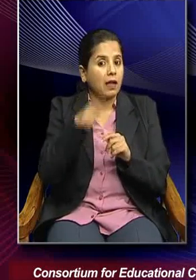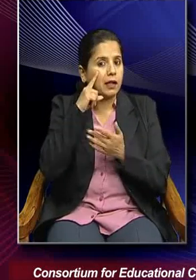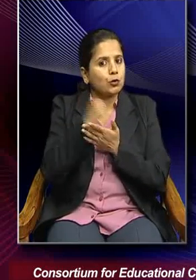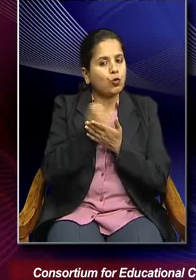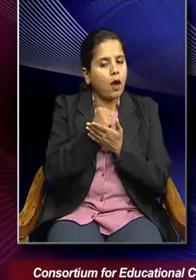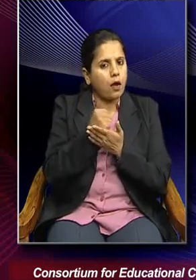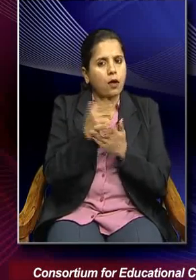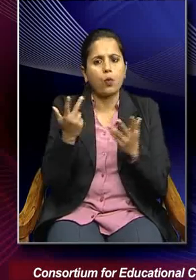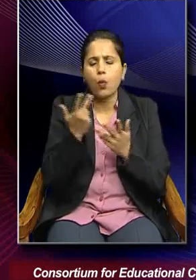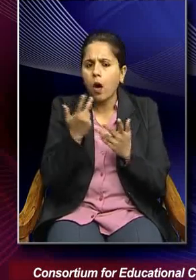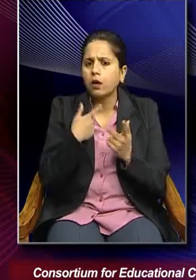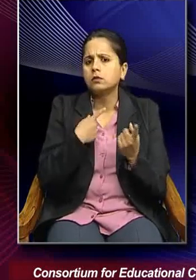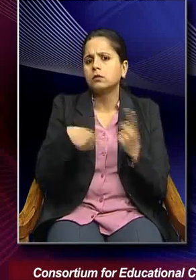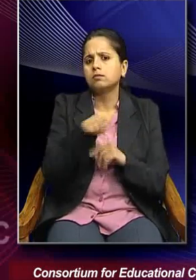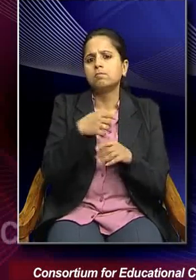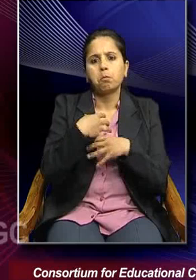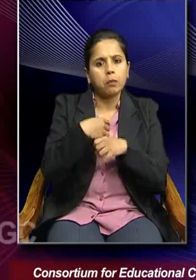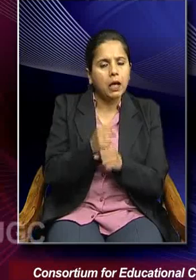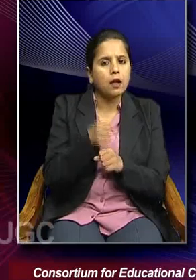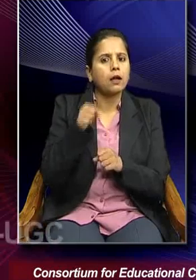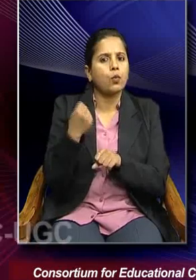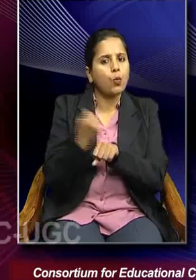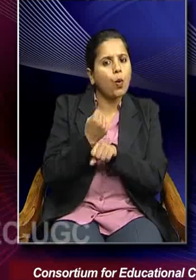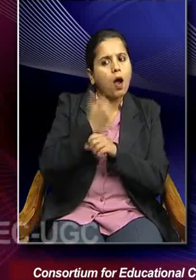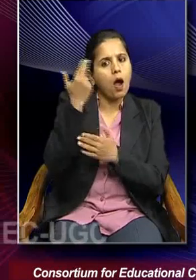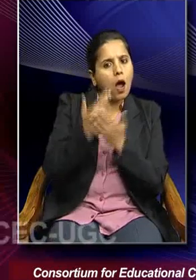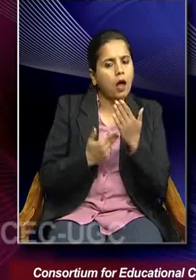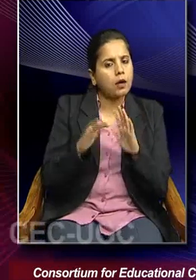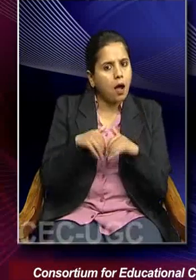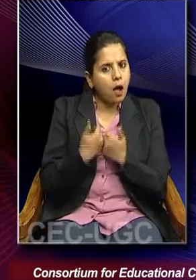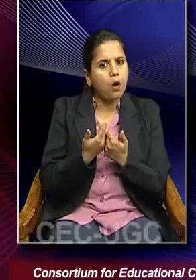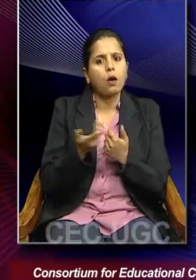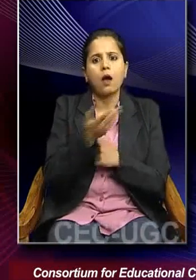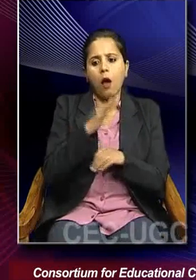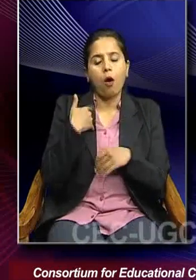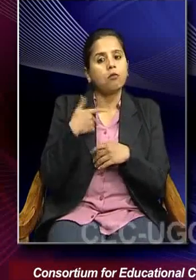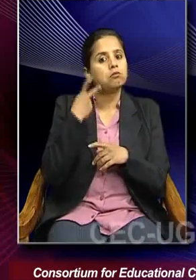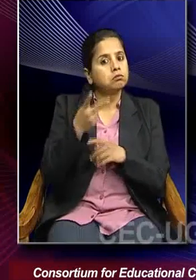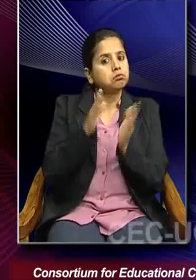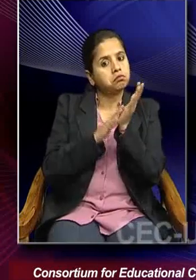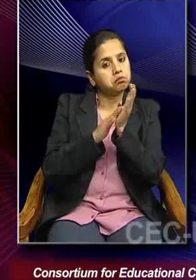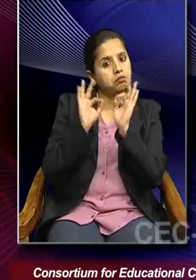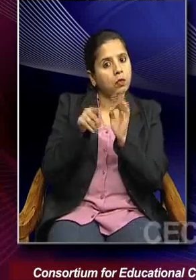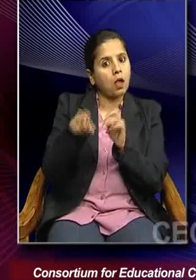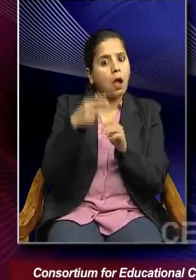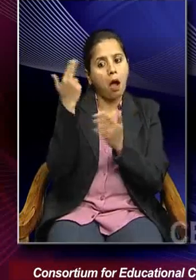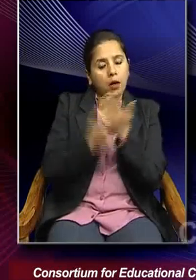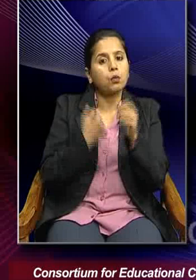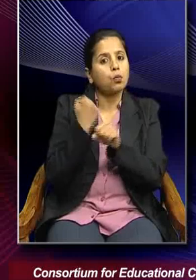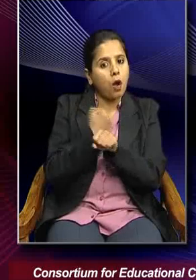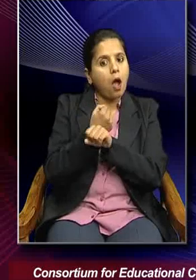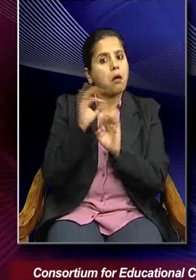know how do we create a work of art and how do we even appreciate the work of art